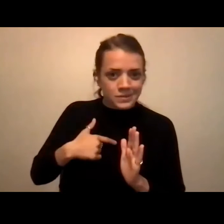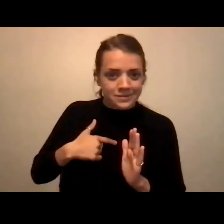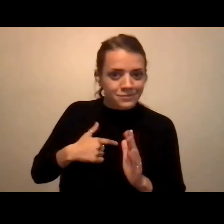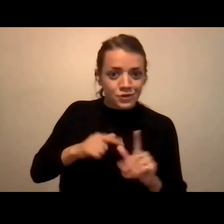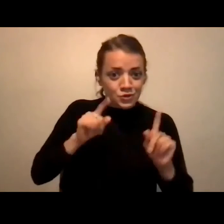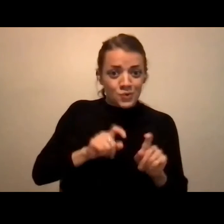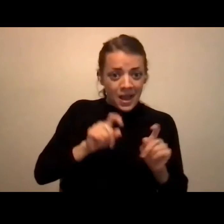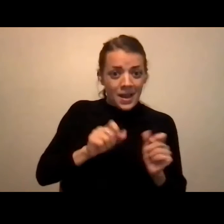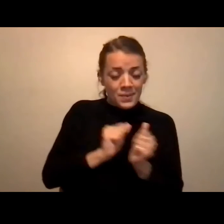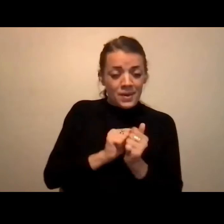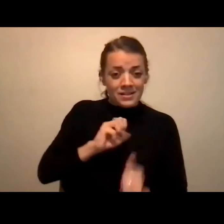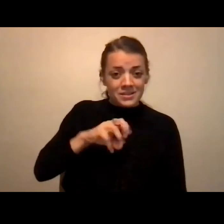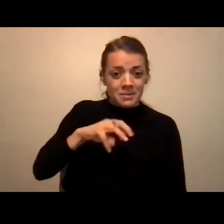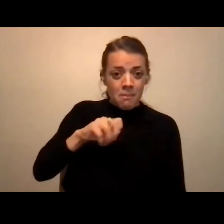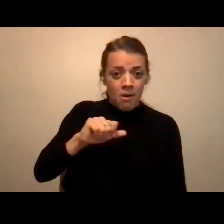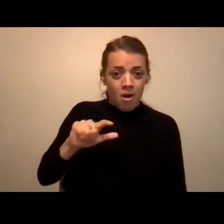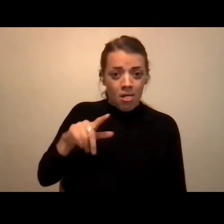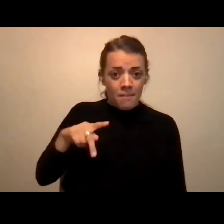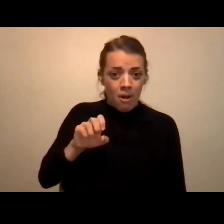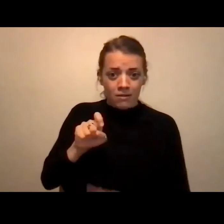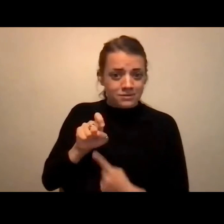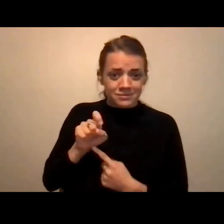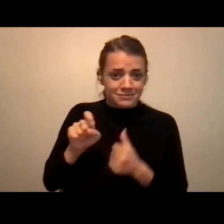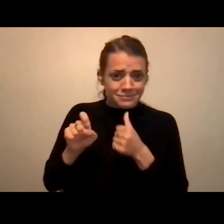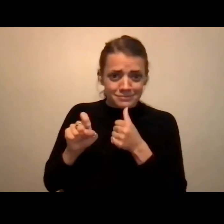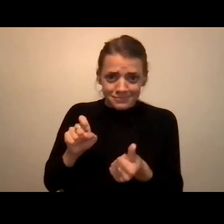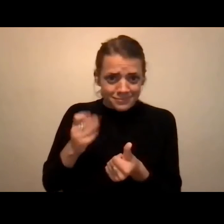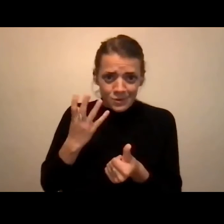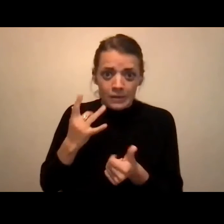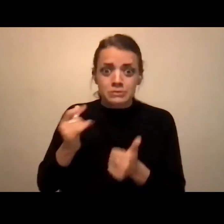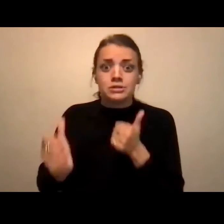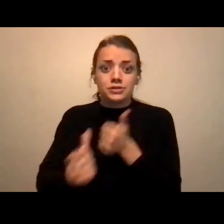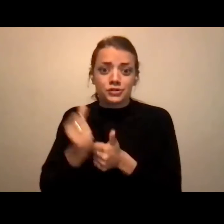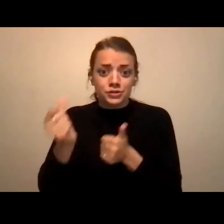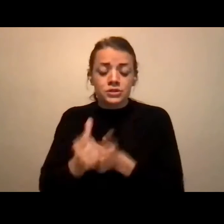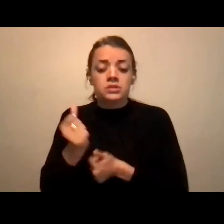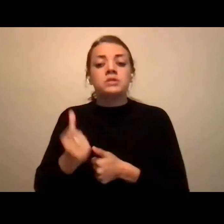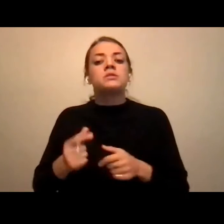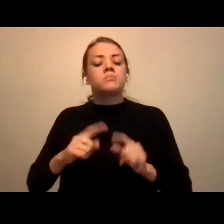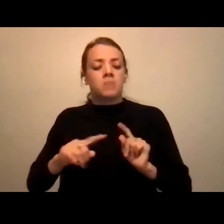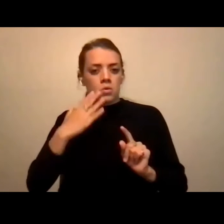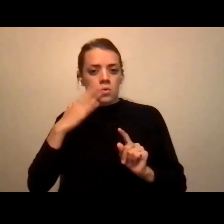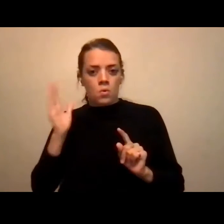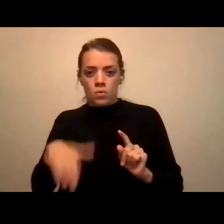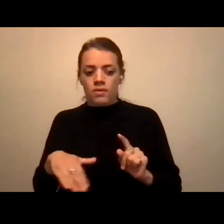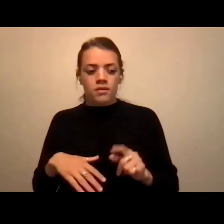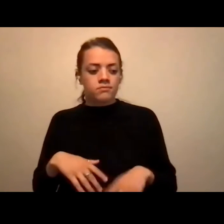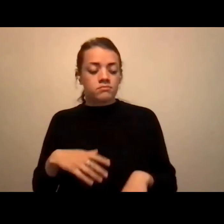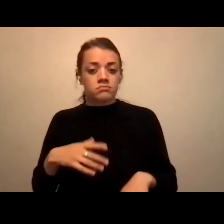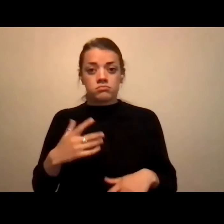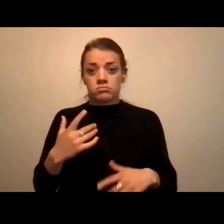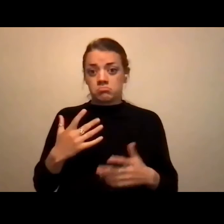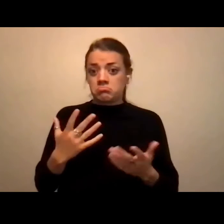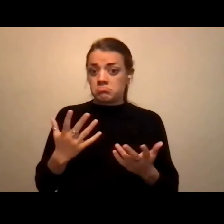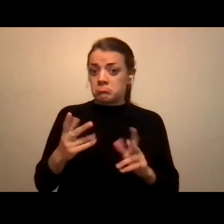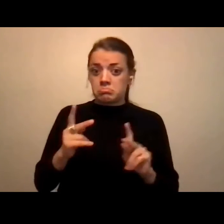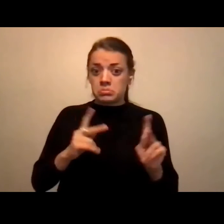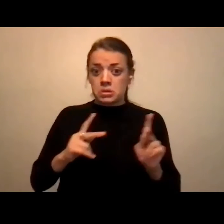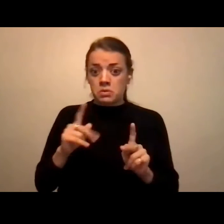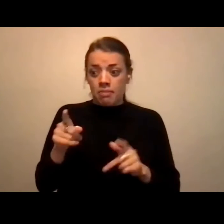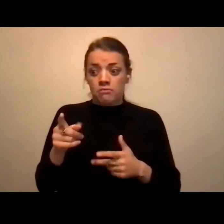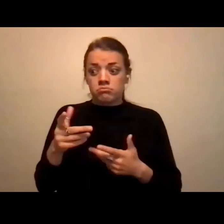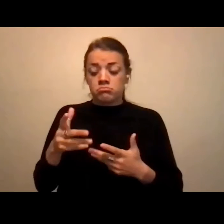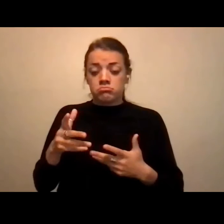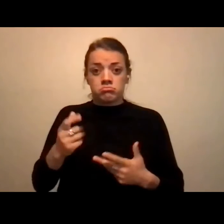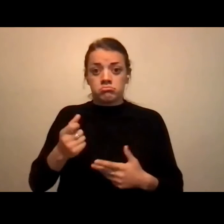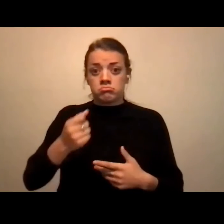dangerous. But we know from human trials of people taking the medication that there were no major safety side effects reported when they